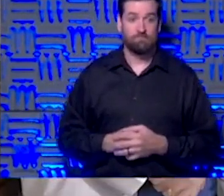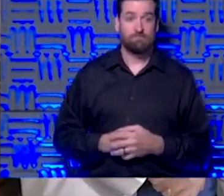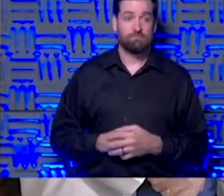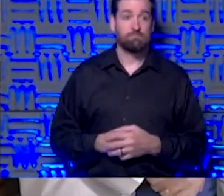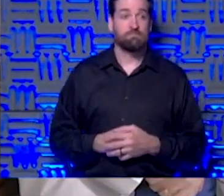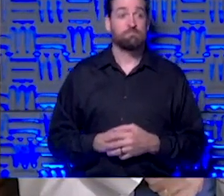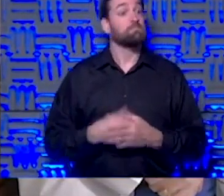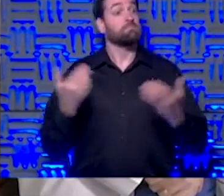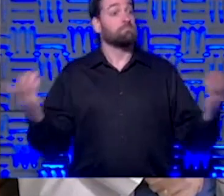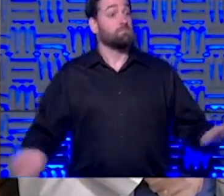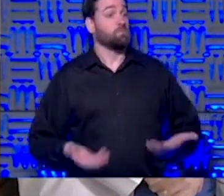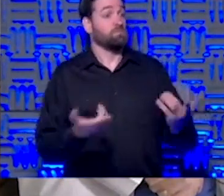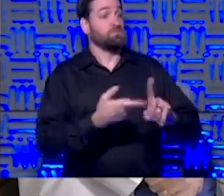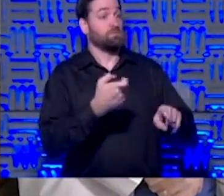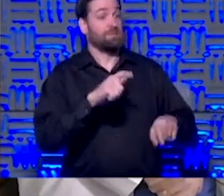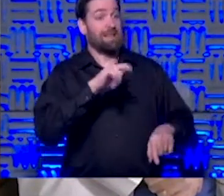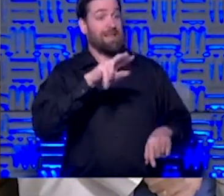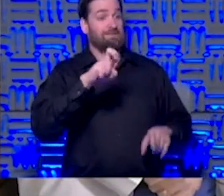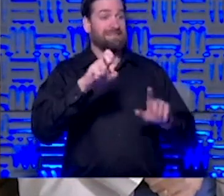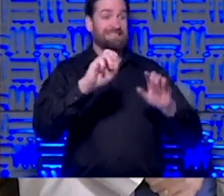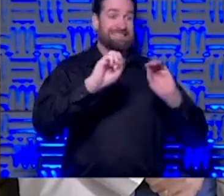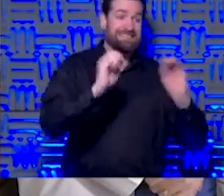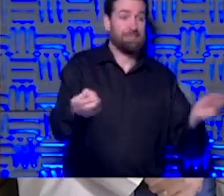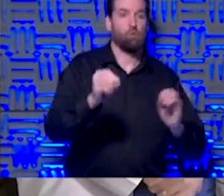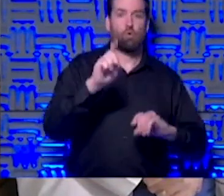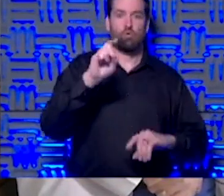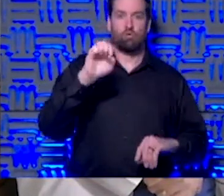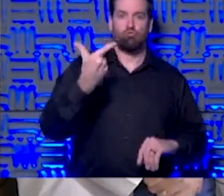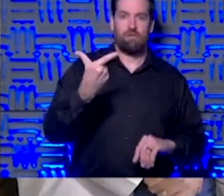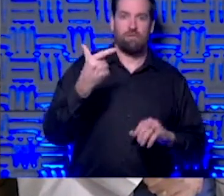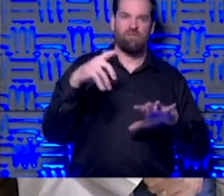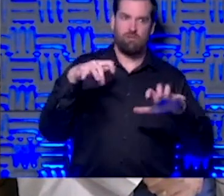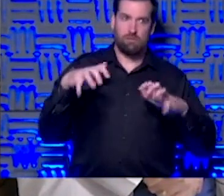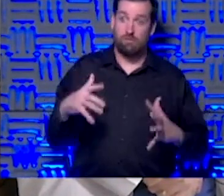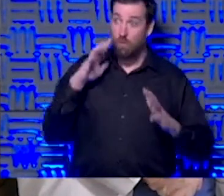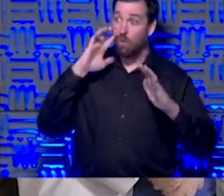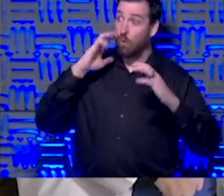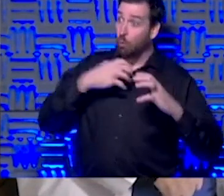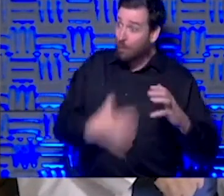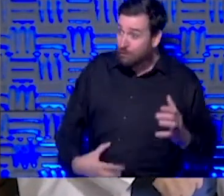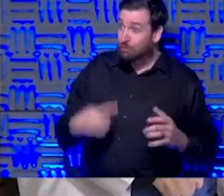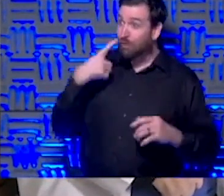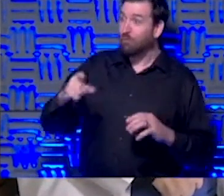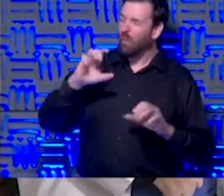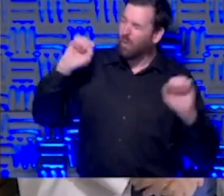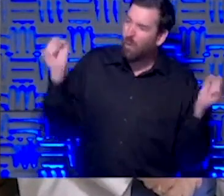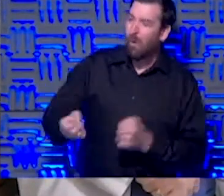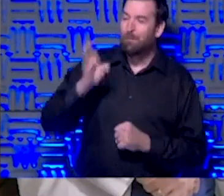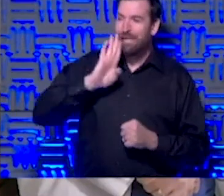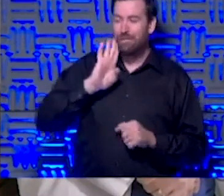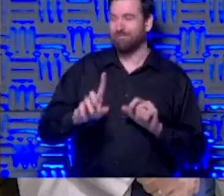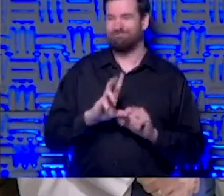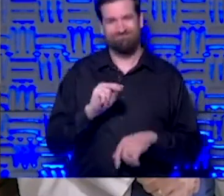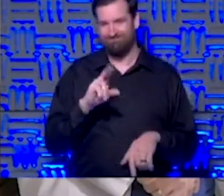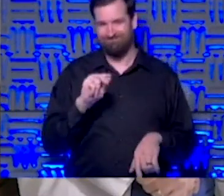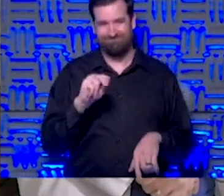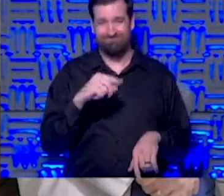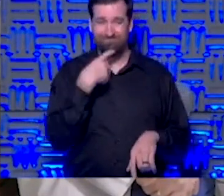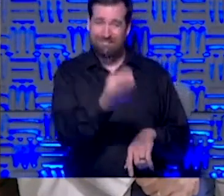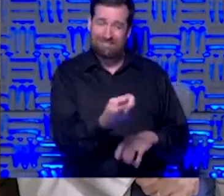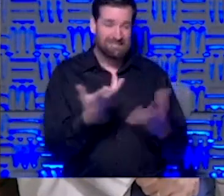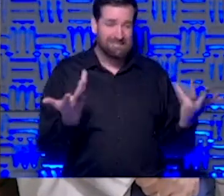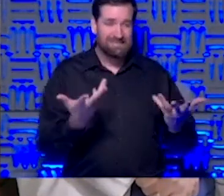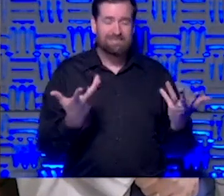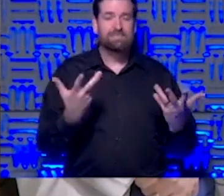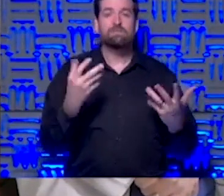We're broadcasting live from a 0-degree freezer, where I wish I could tell you we're here for a cold beer, but instead what we're really doing is telling you what a